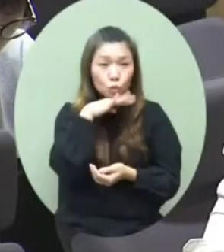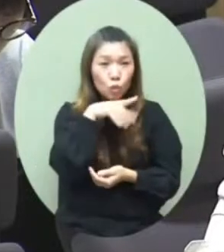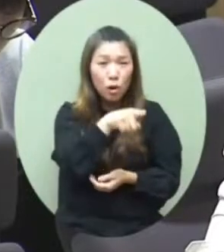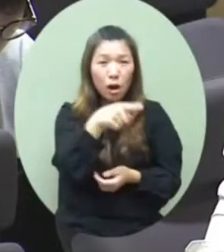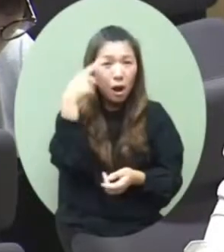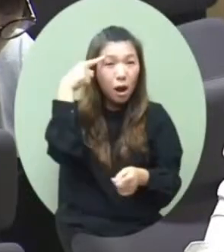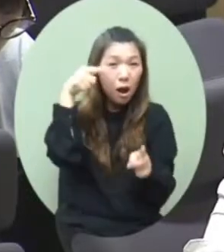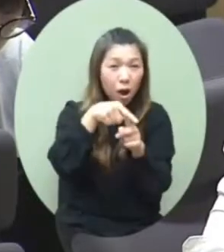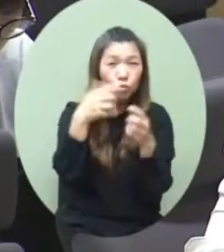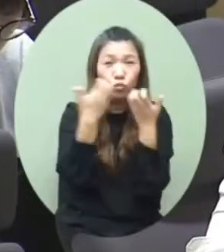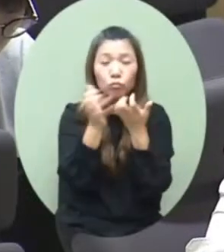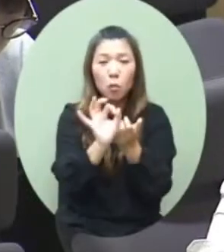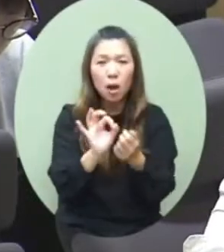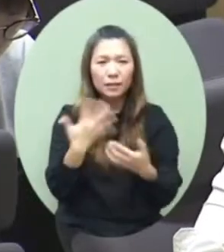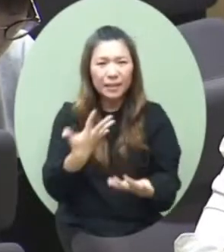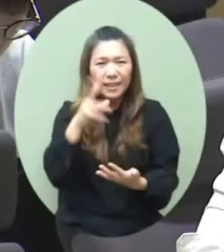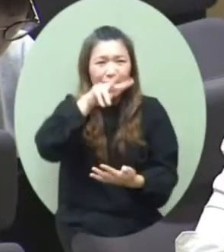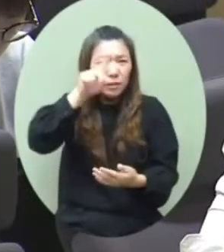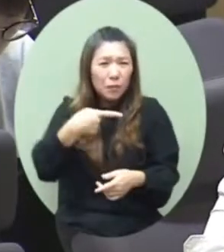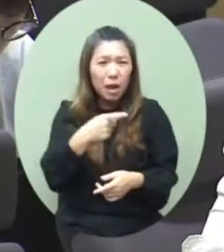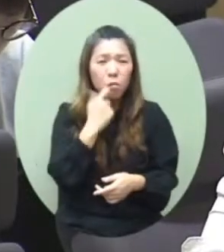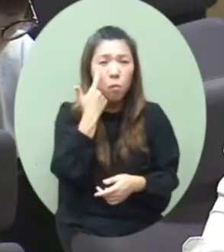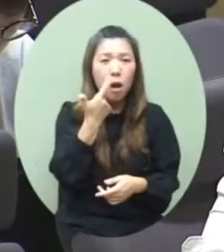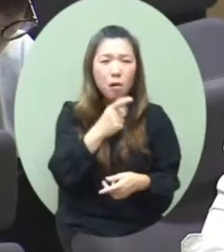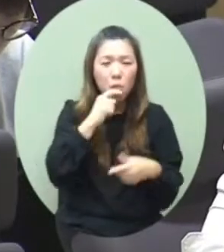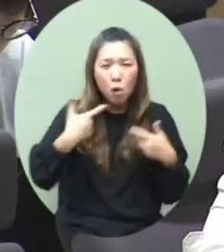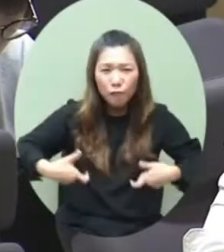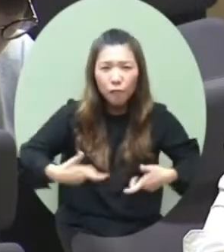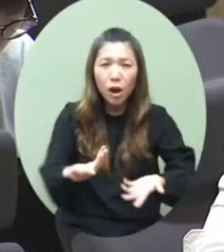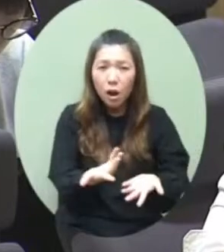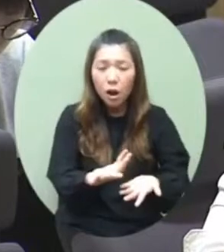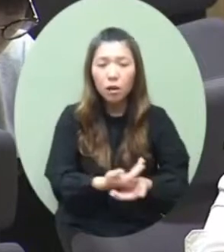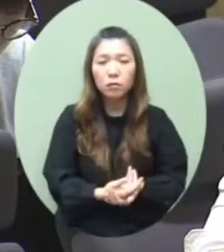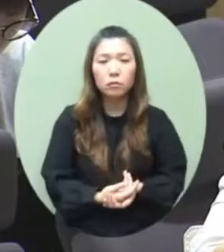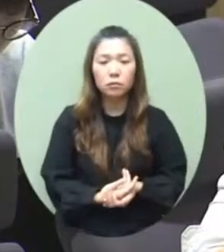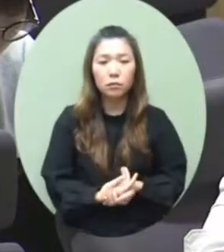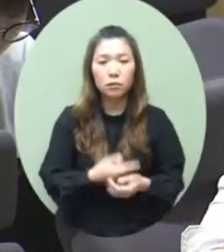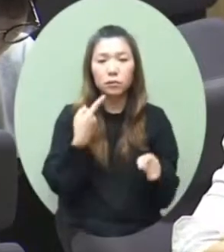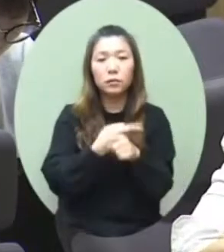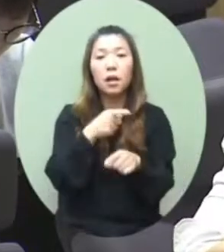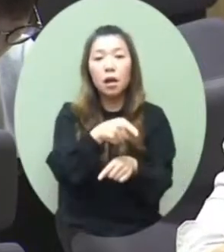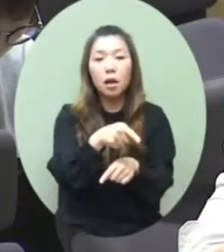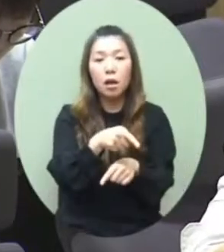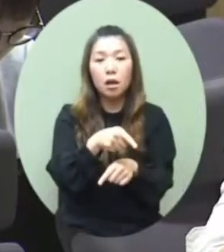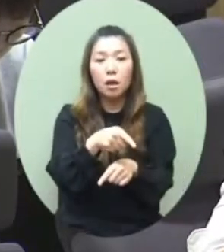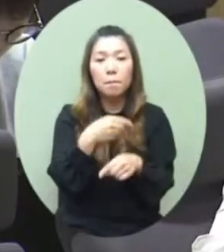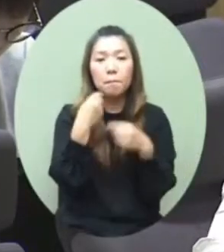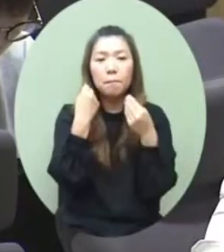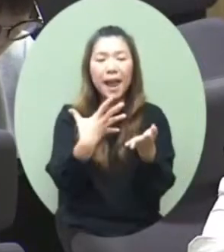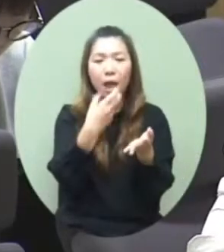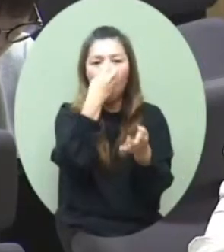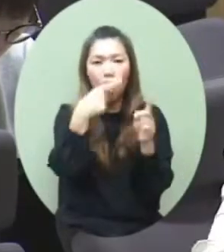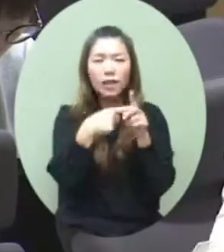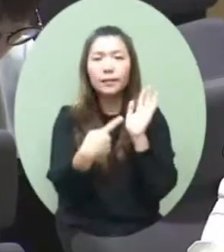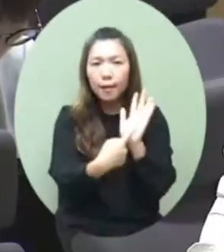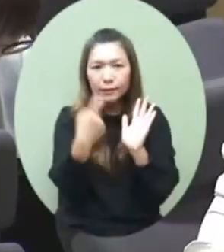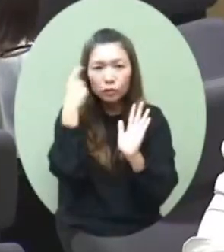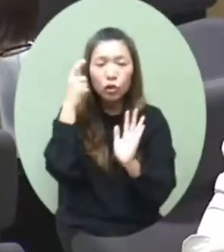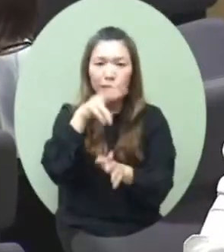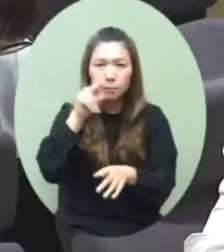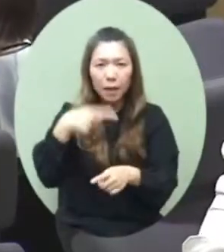Do you have any assessment of the effectiveness? Otherwise, how can you persuade the public then the public funds are actually well